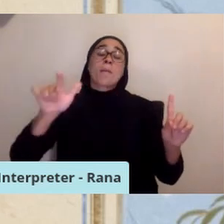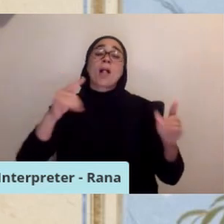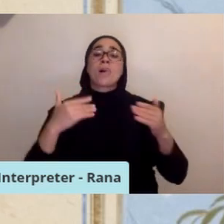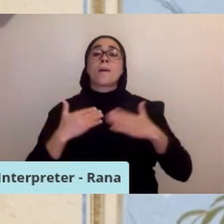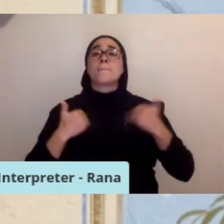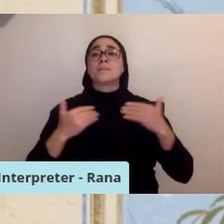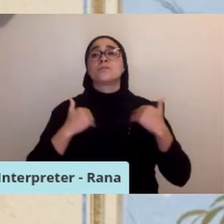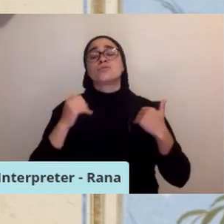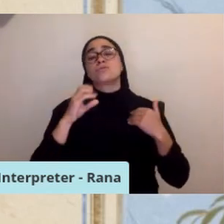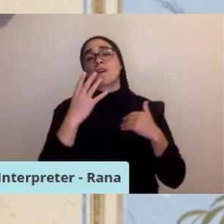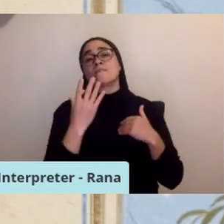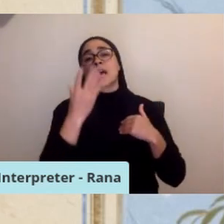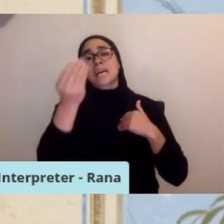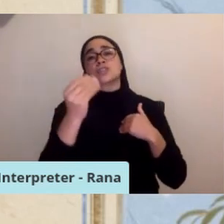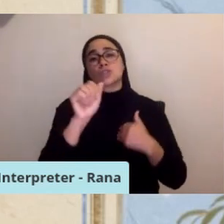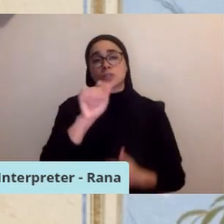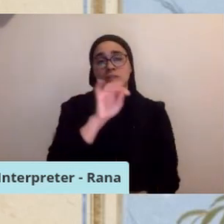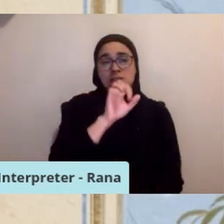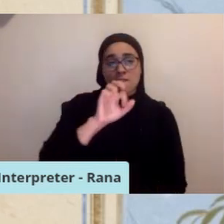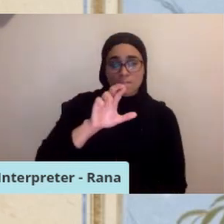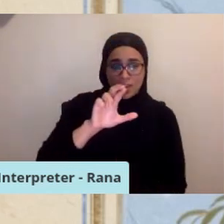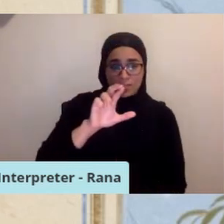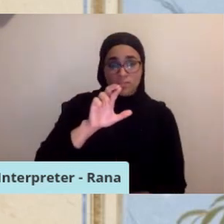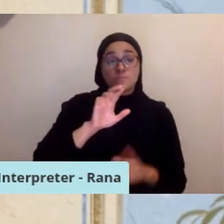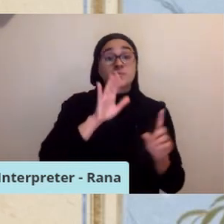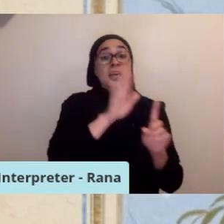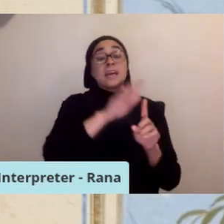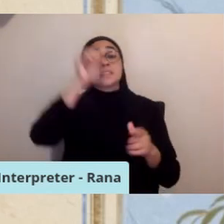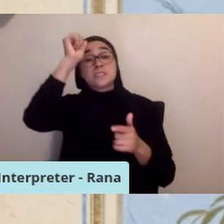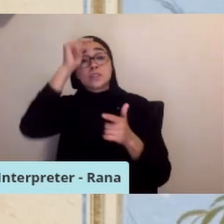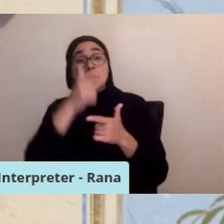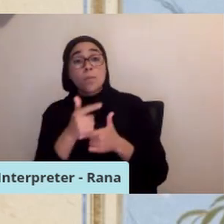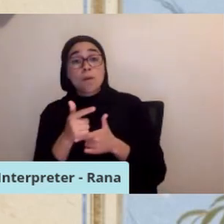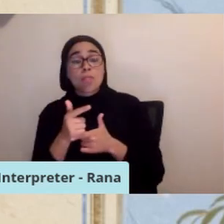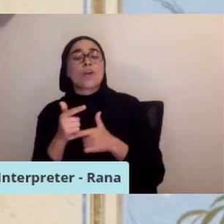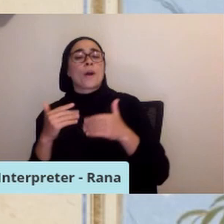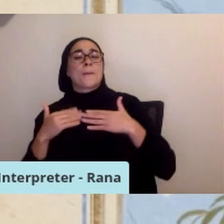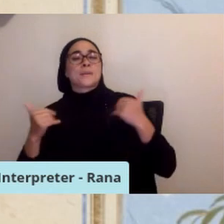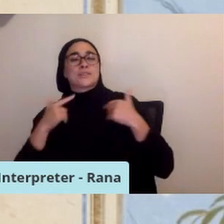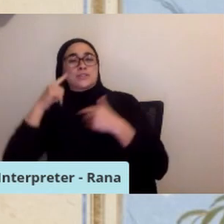And we called his brother Kamal the Minister of the Interior.